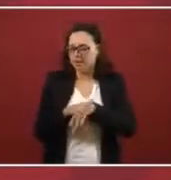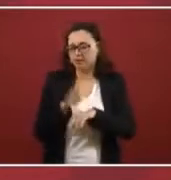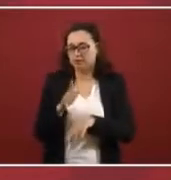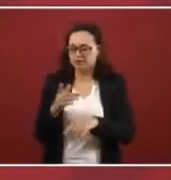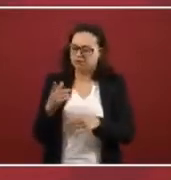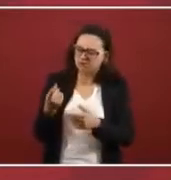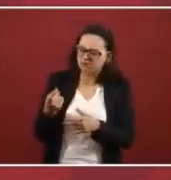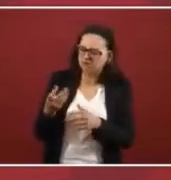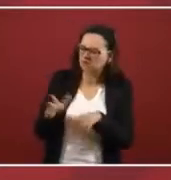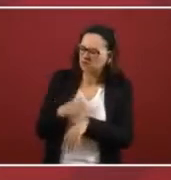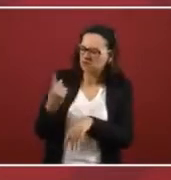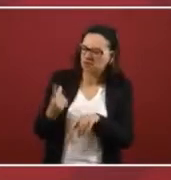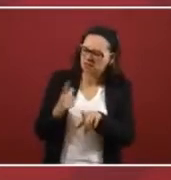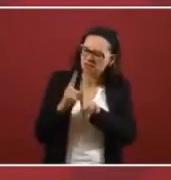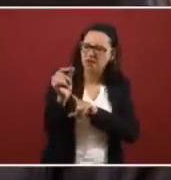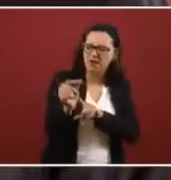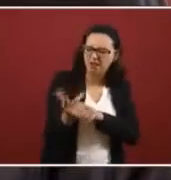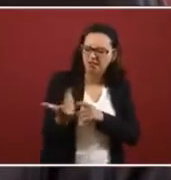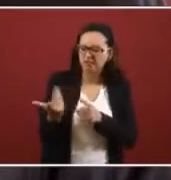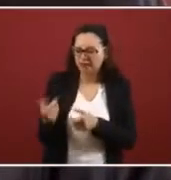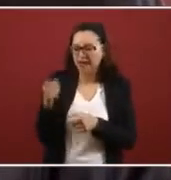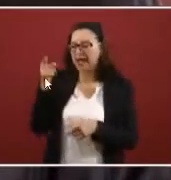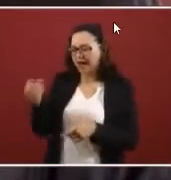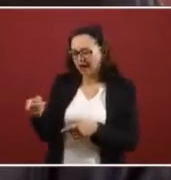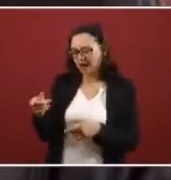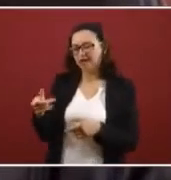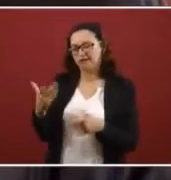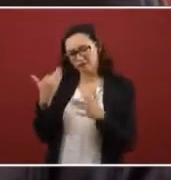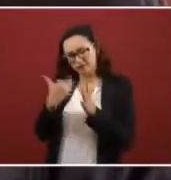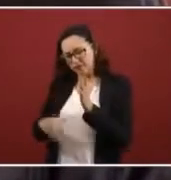causes and to support productive